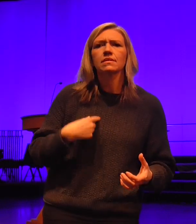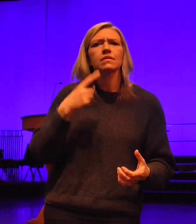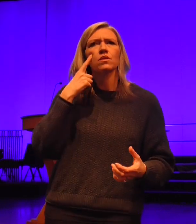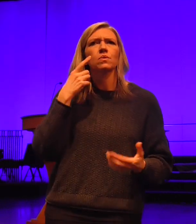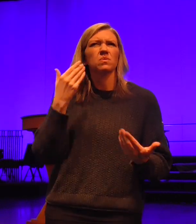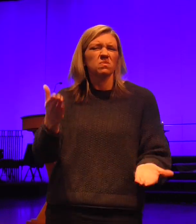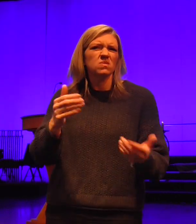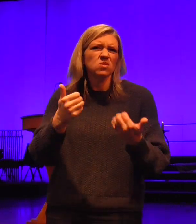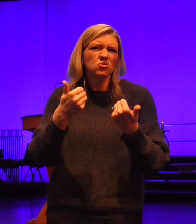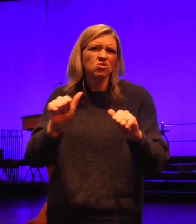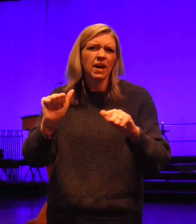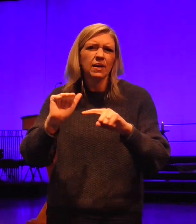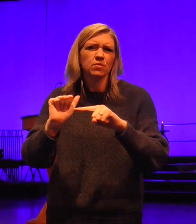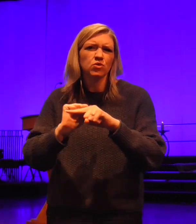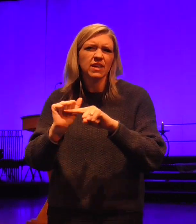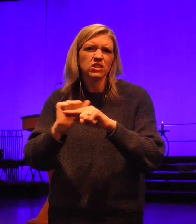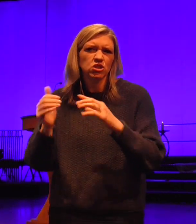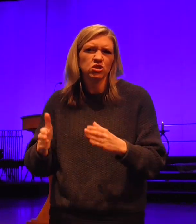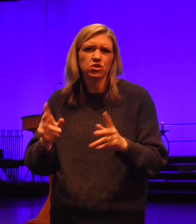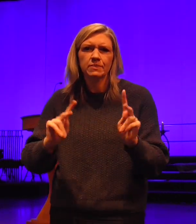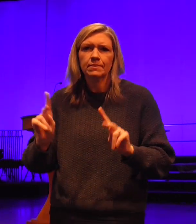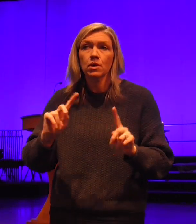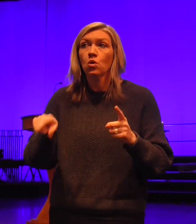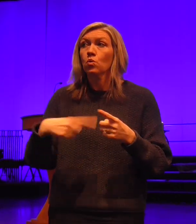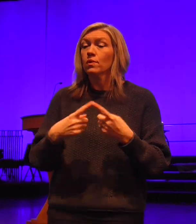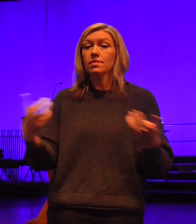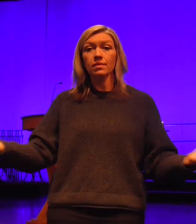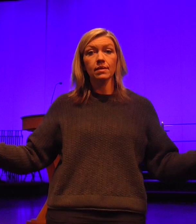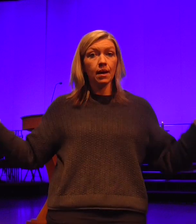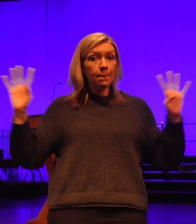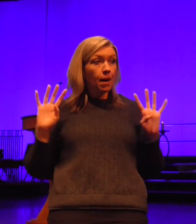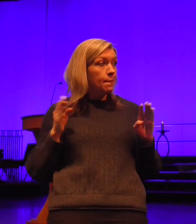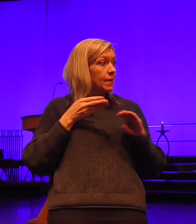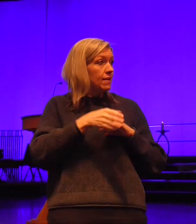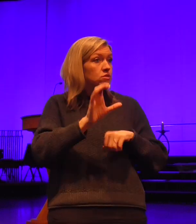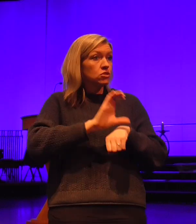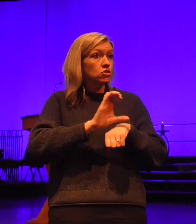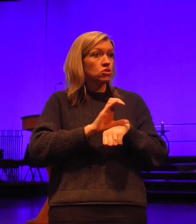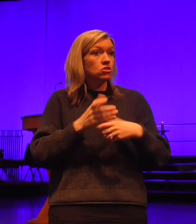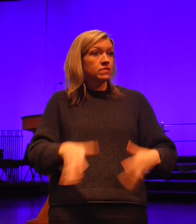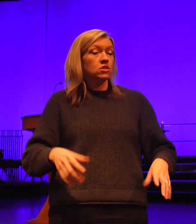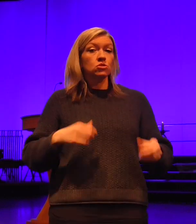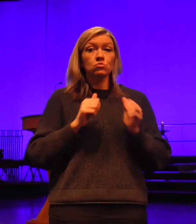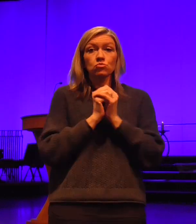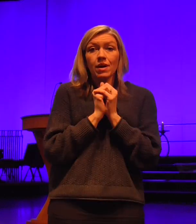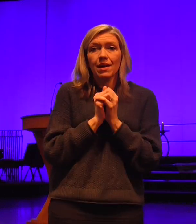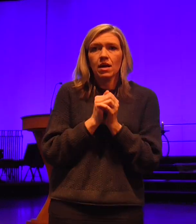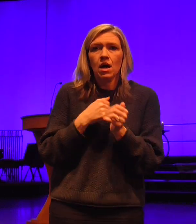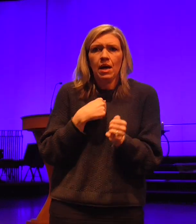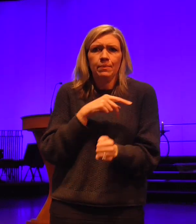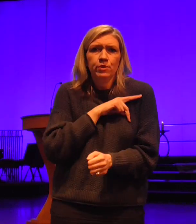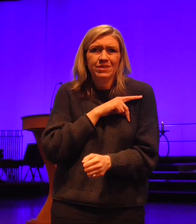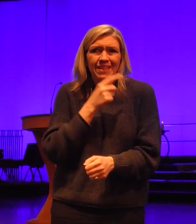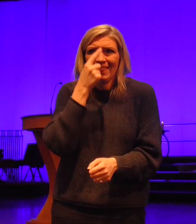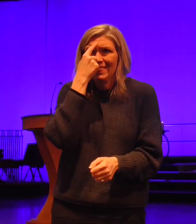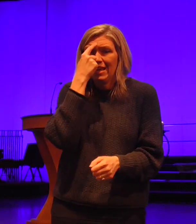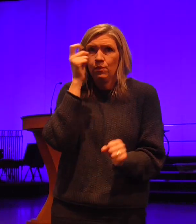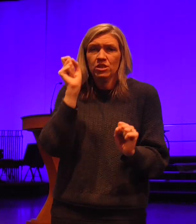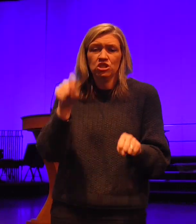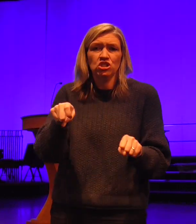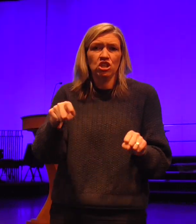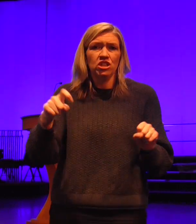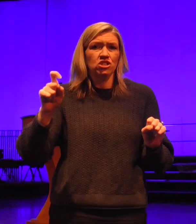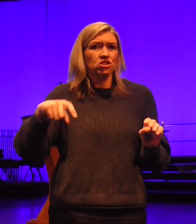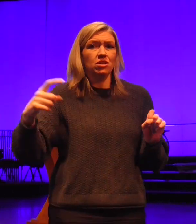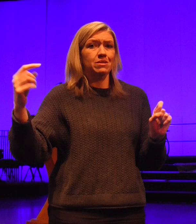those practitioner people. When they come up after church and they're here to pray, I personally think we should slam them.